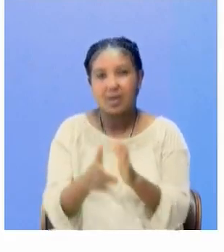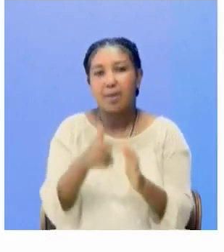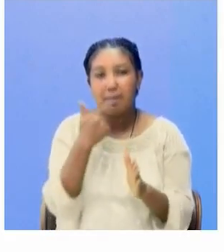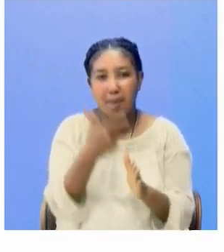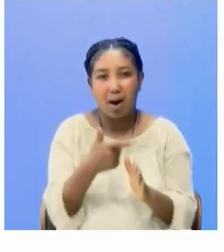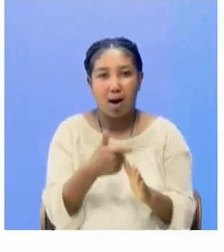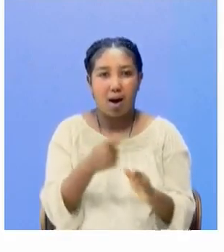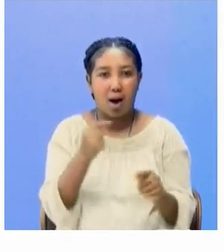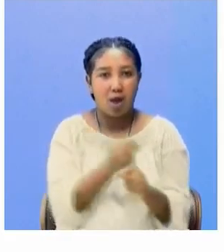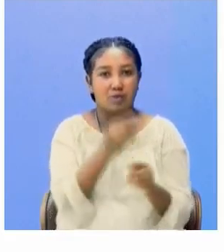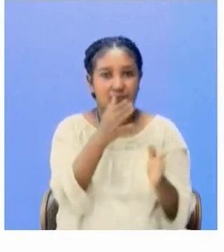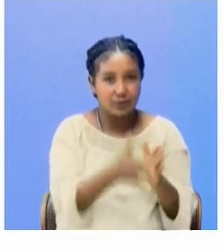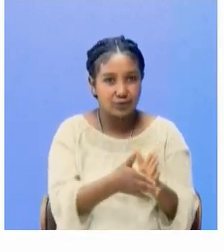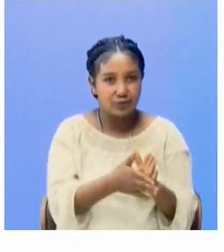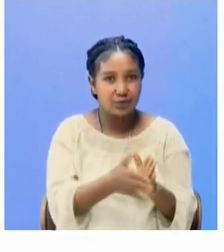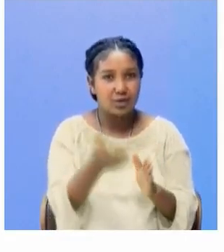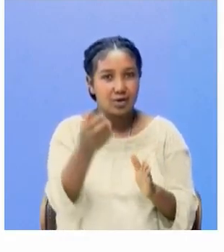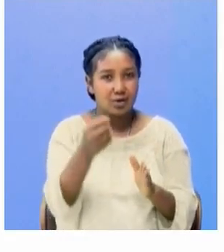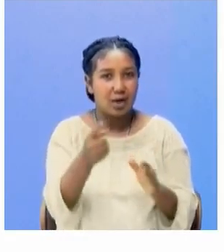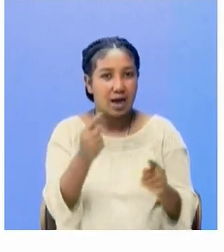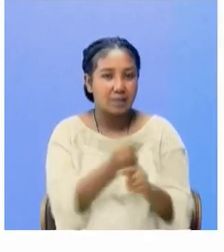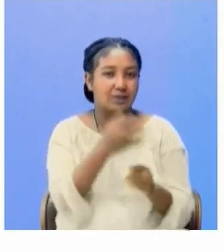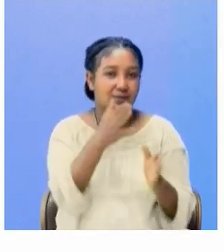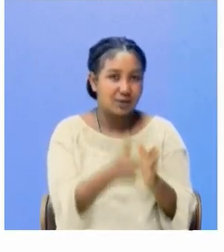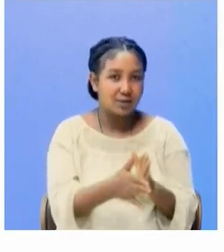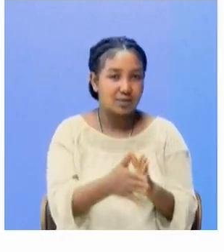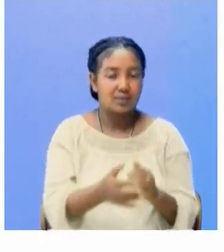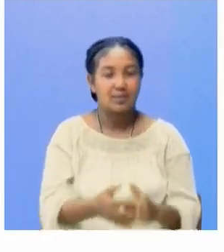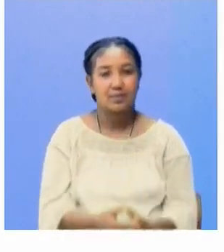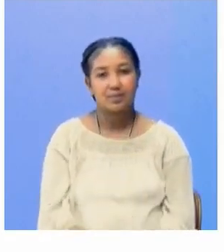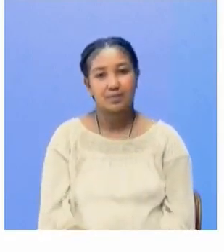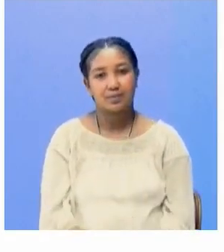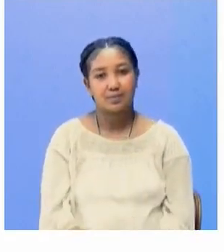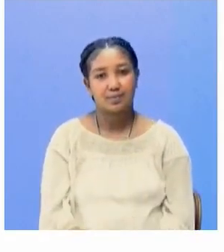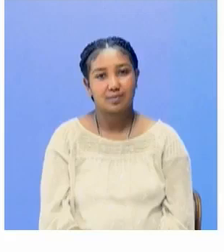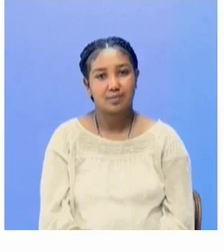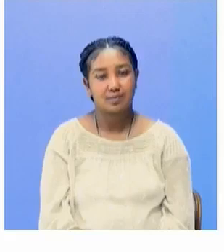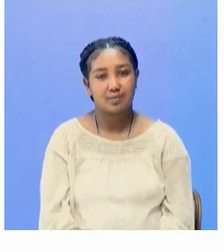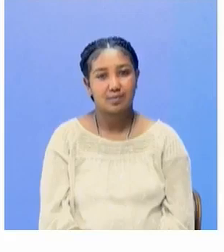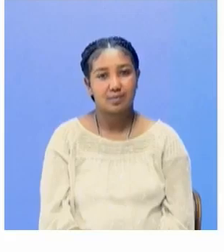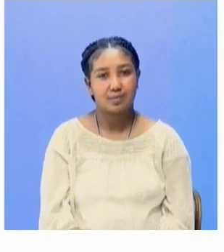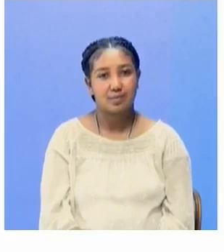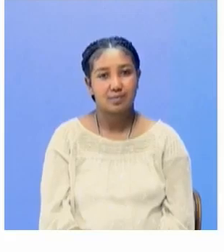of the action. Of the action.